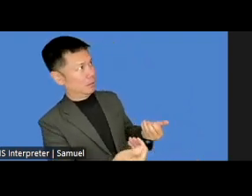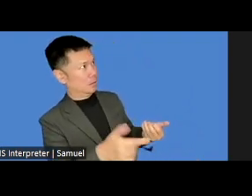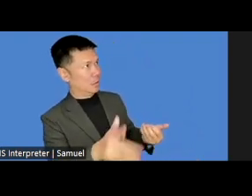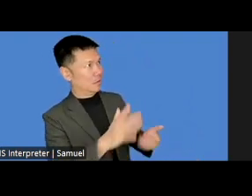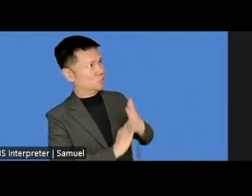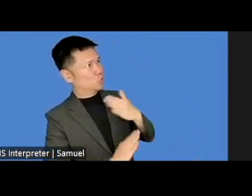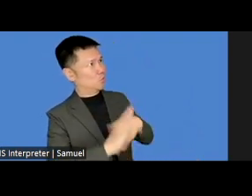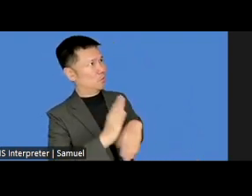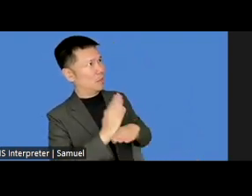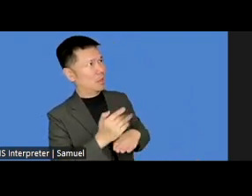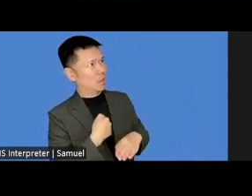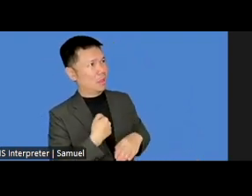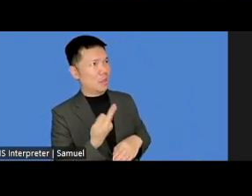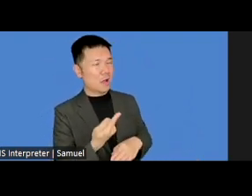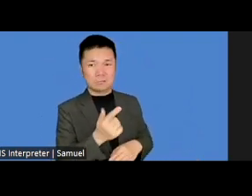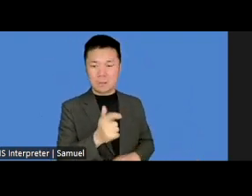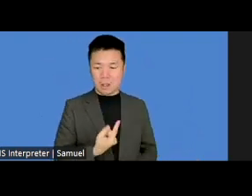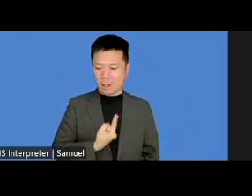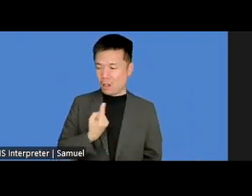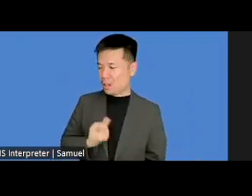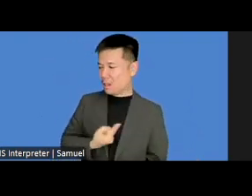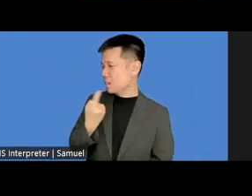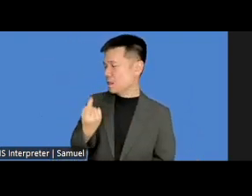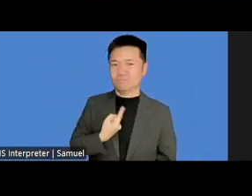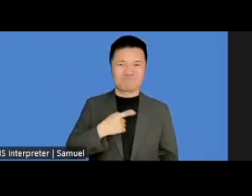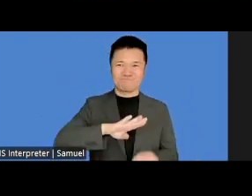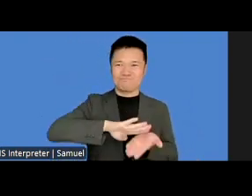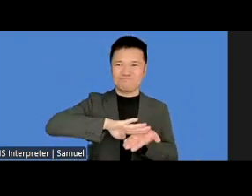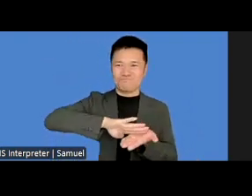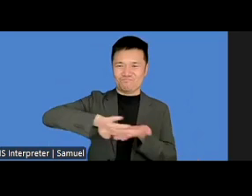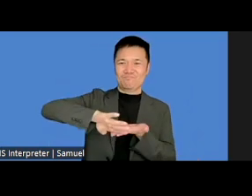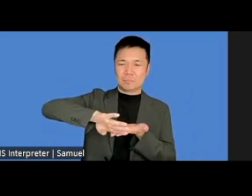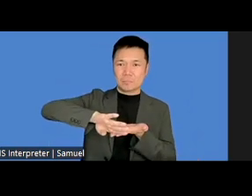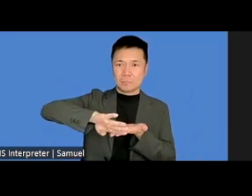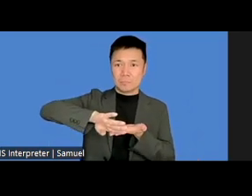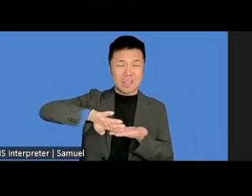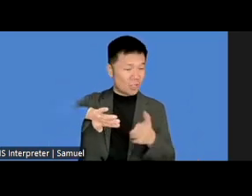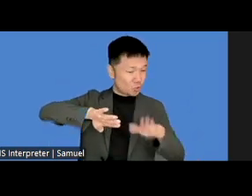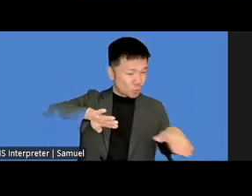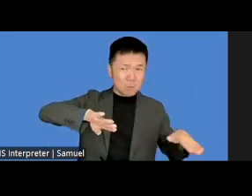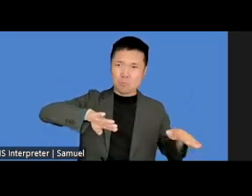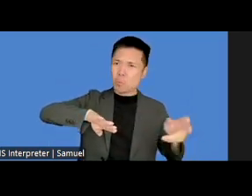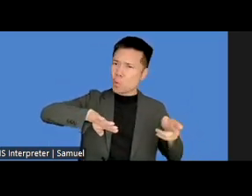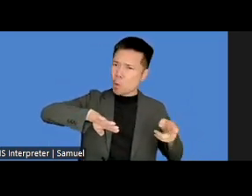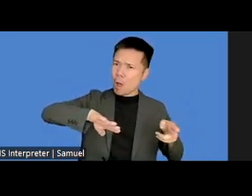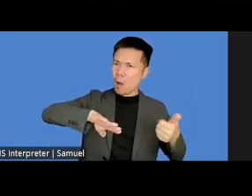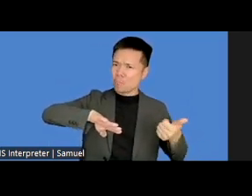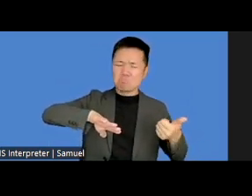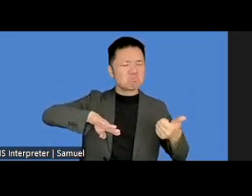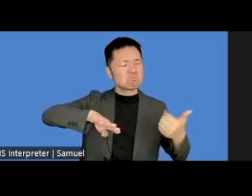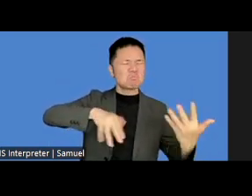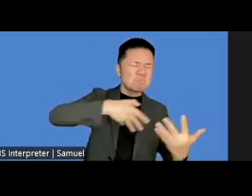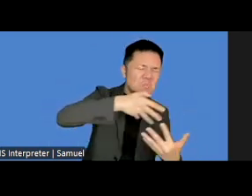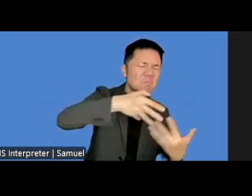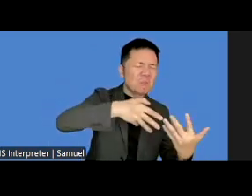is more segregated than children without a disability. So in this